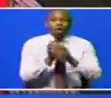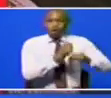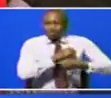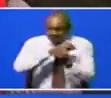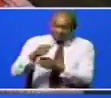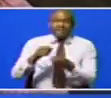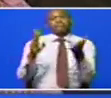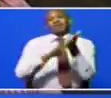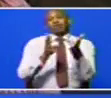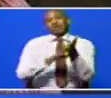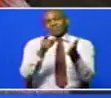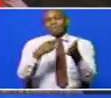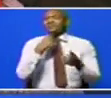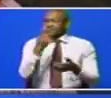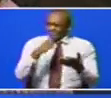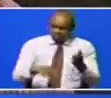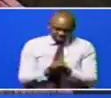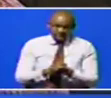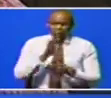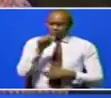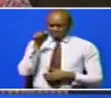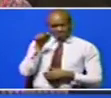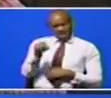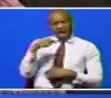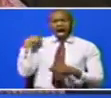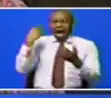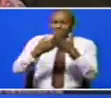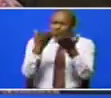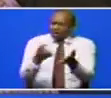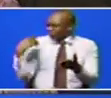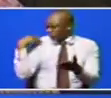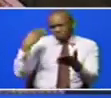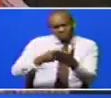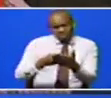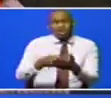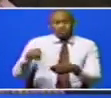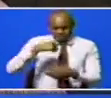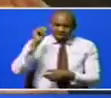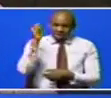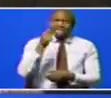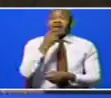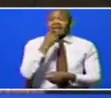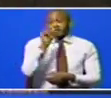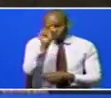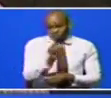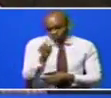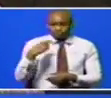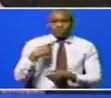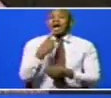in Migori. And I want to say, since then up to now, we as Kenya Red Cross have responded